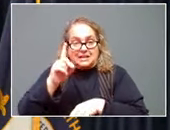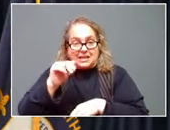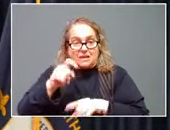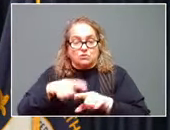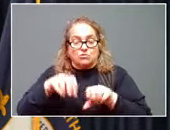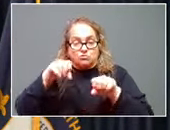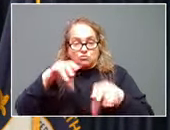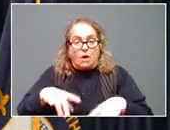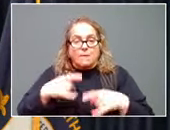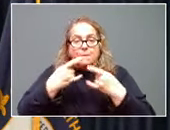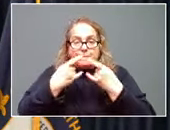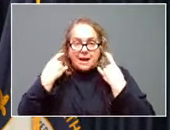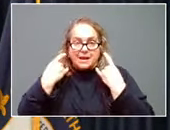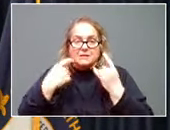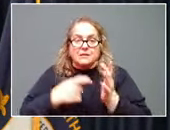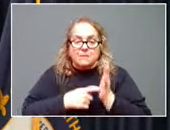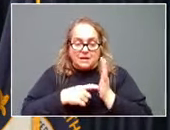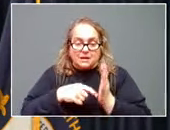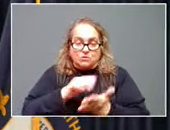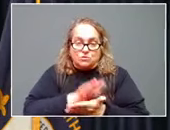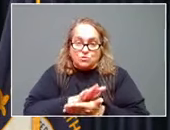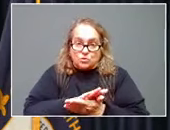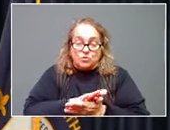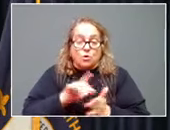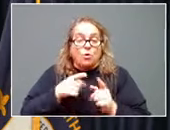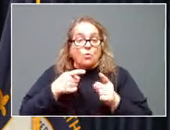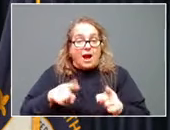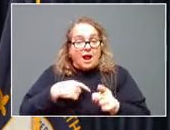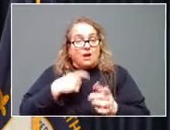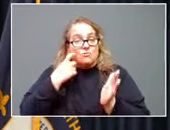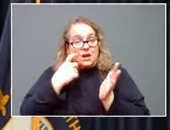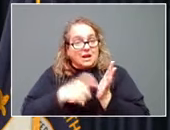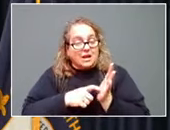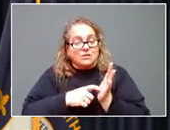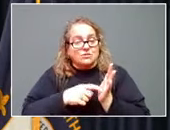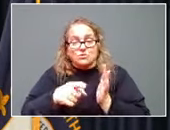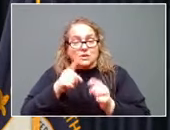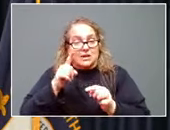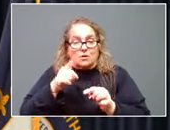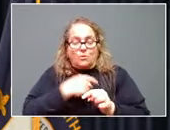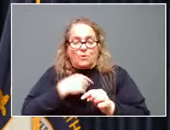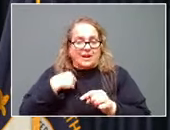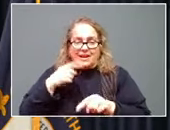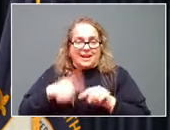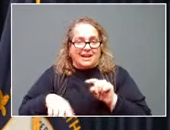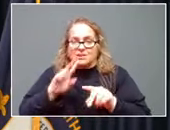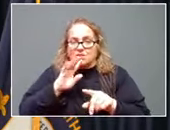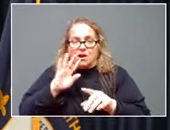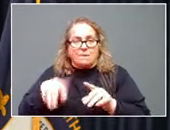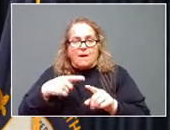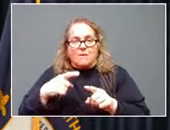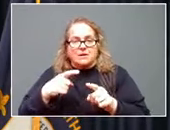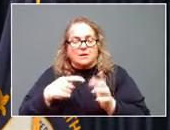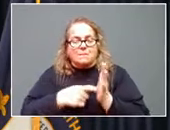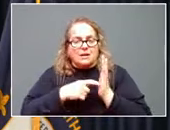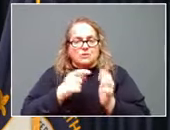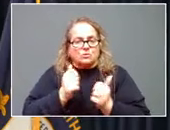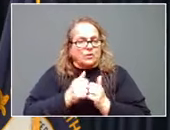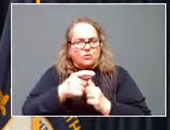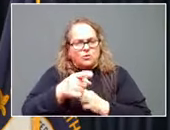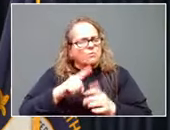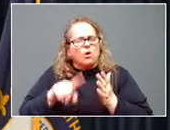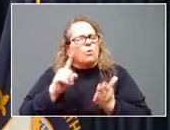schools. And while I recognize that, we can't talk about mandates with you, but what are your